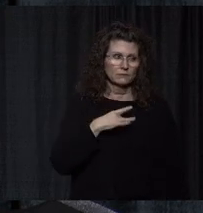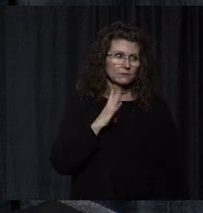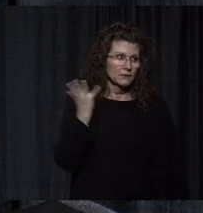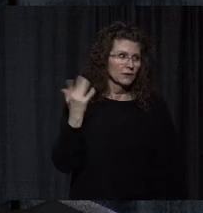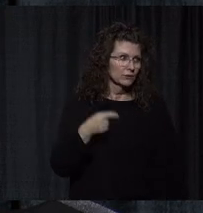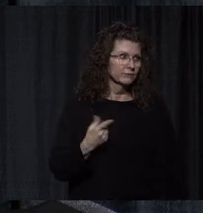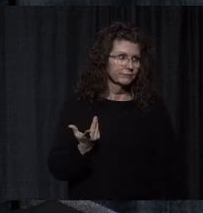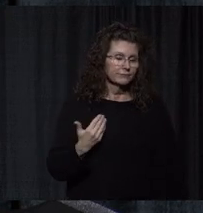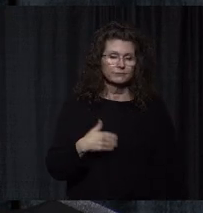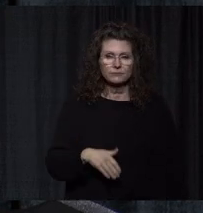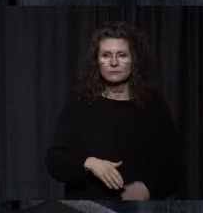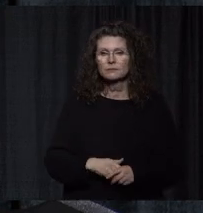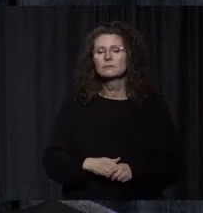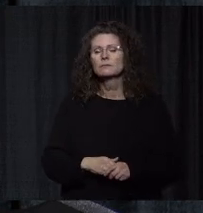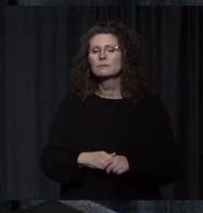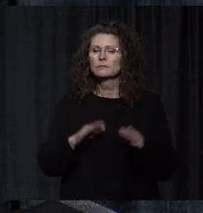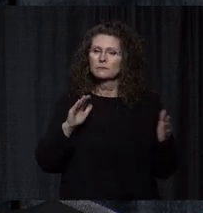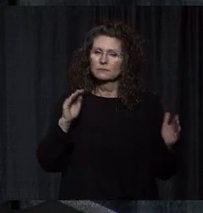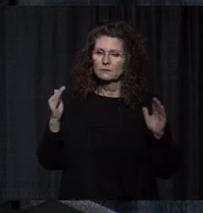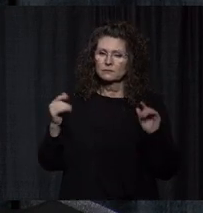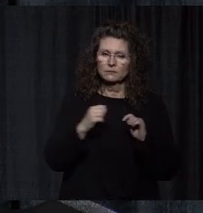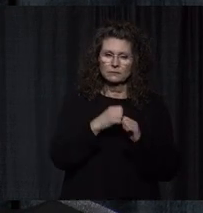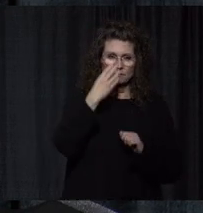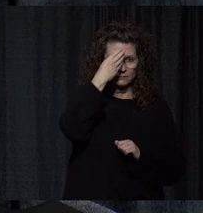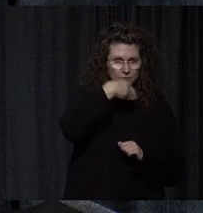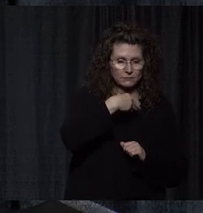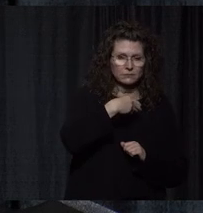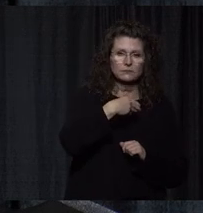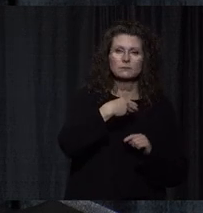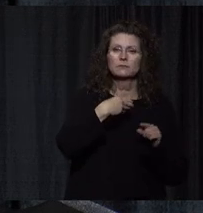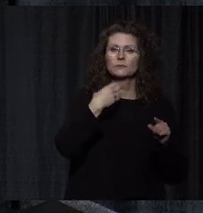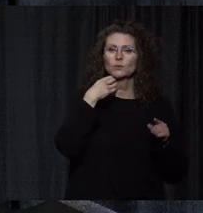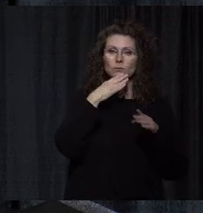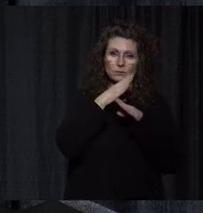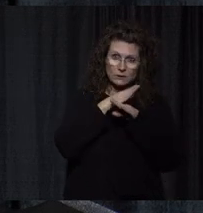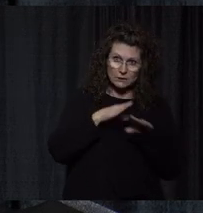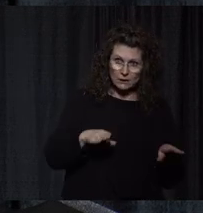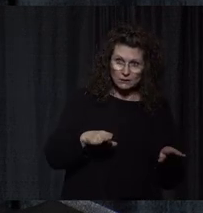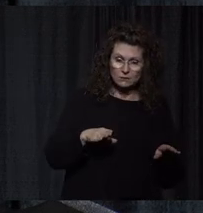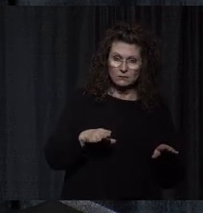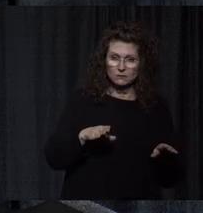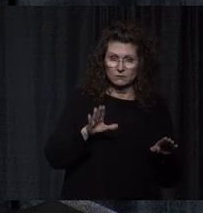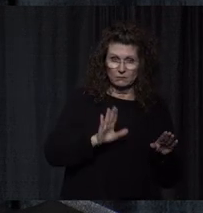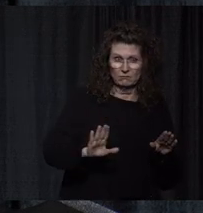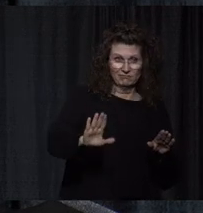one, contrasted with the invisibility of knowing that silence is a privilege.